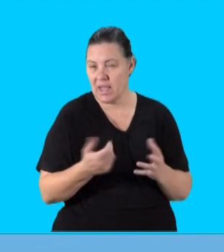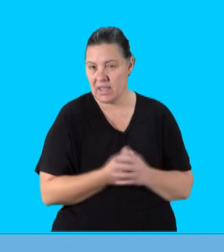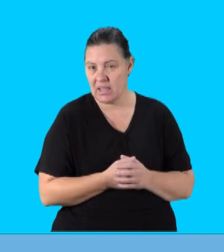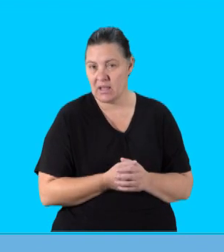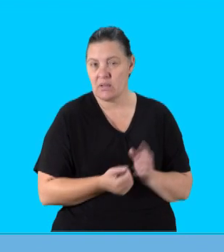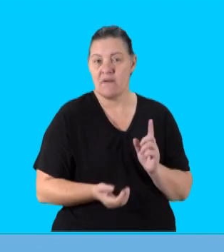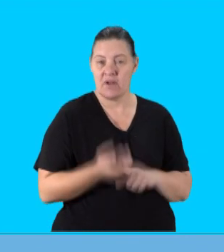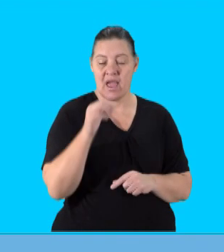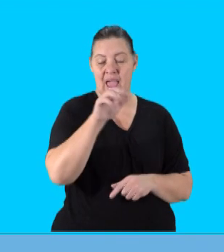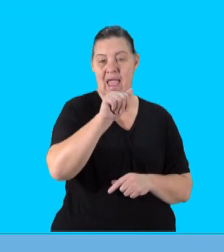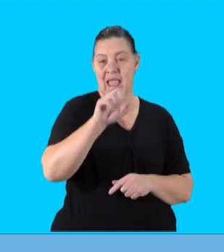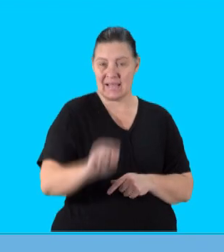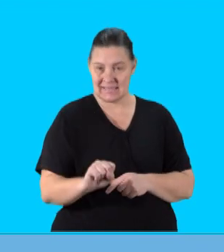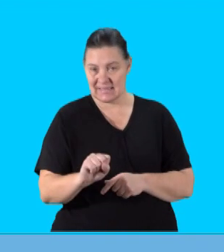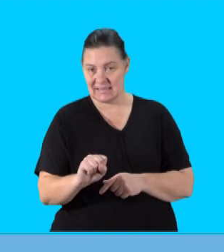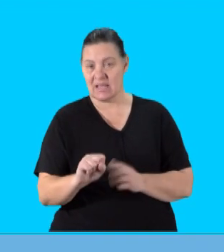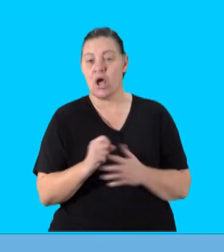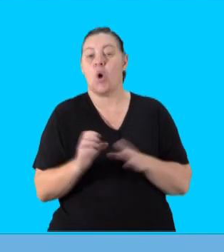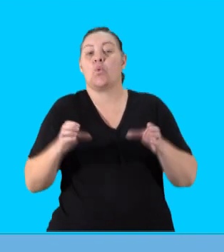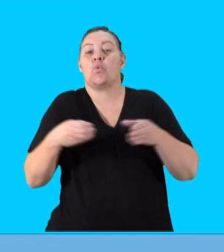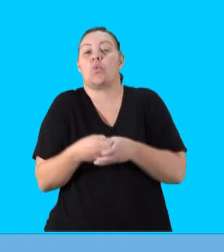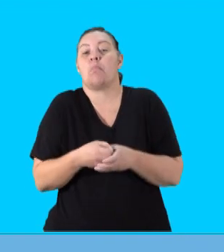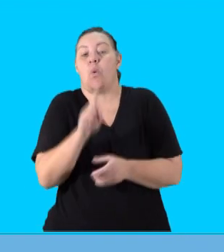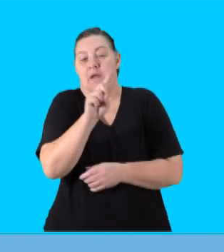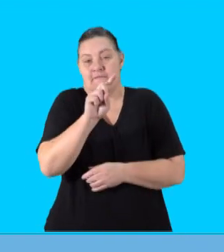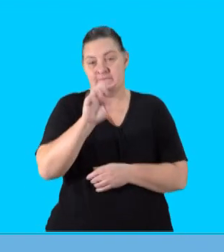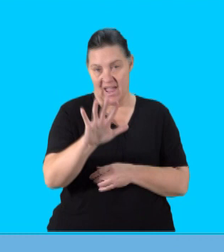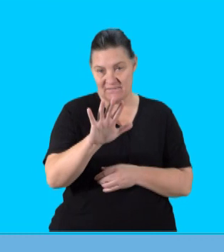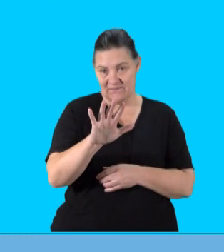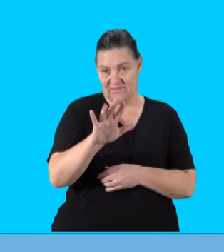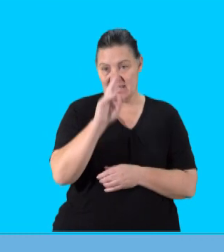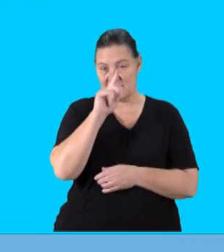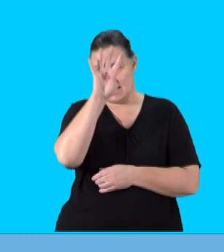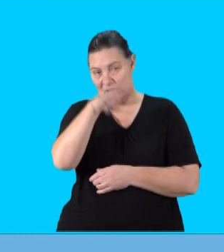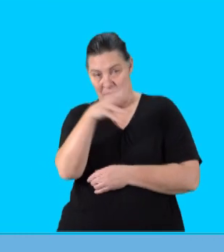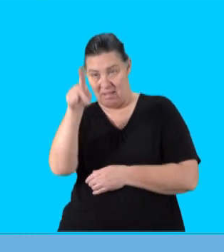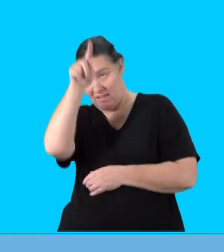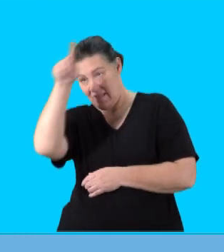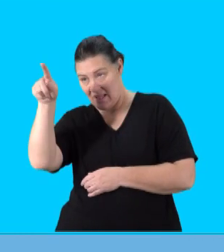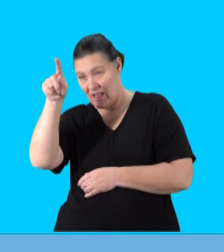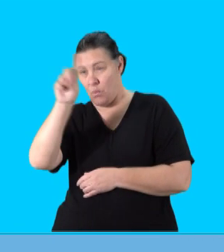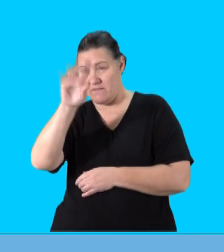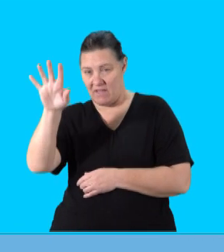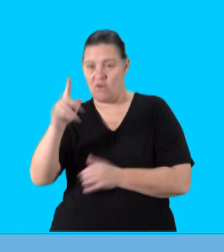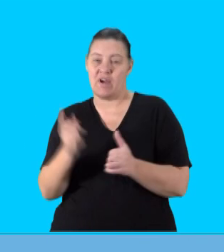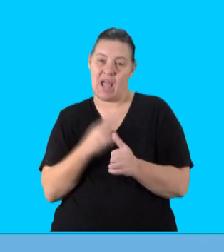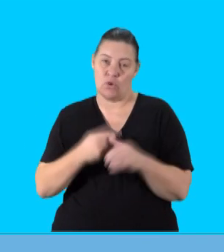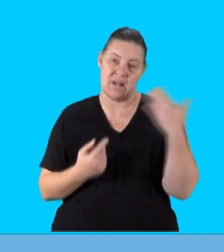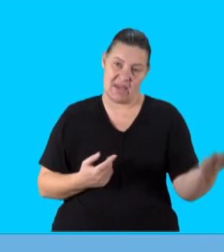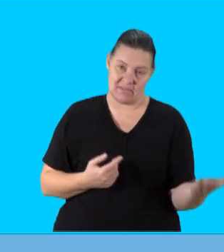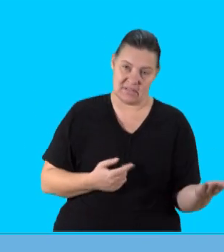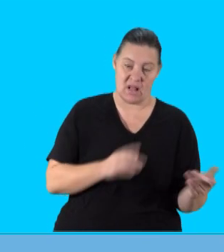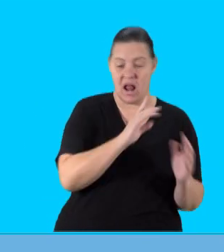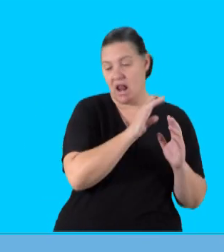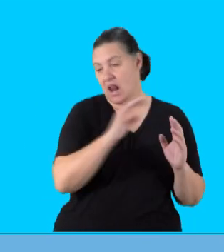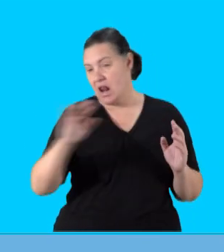We are finding our AS or our arsenic in group 15, as you can see from the periodic table, or you can count from the